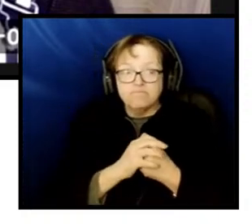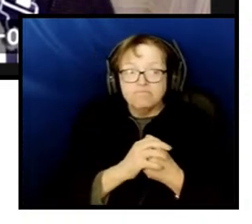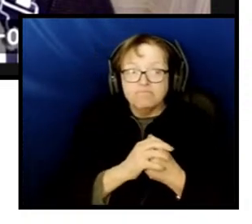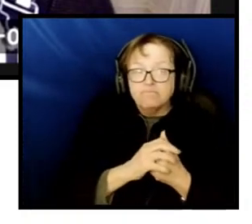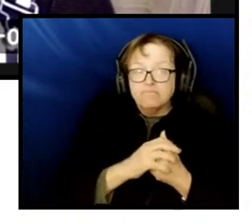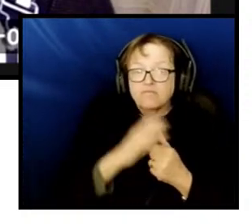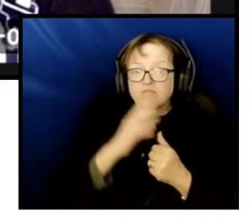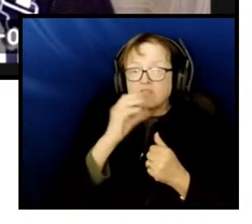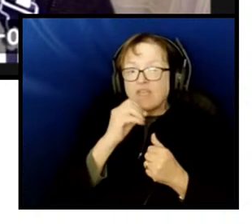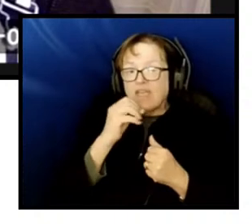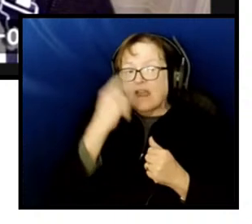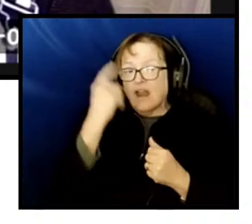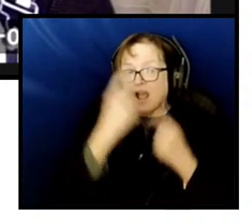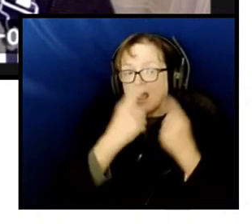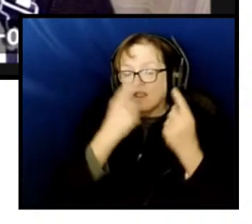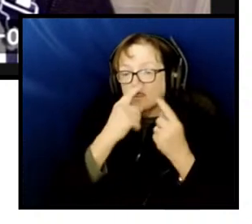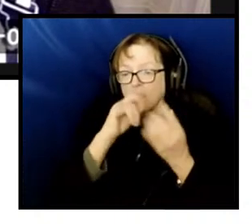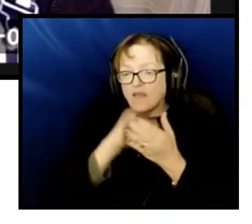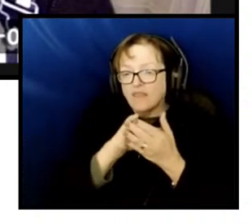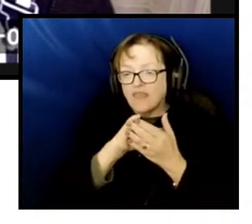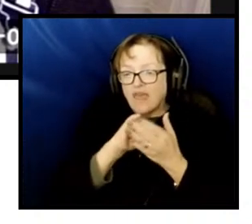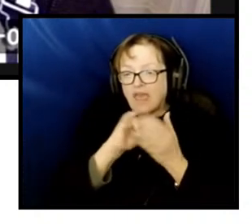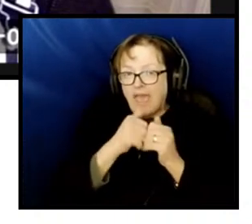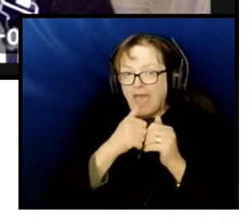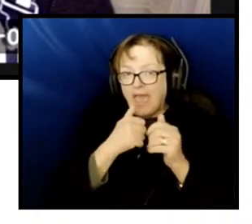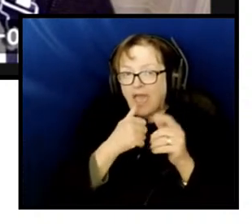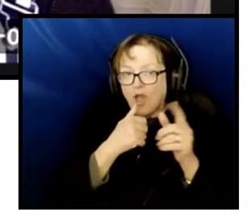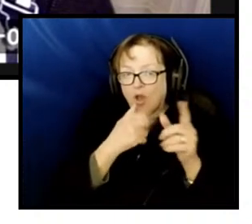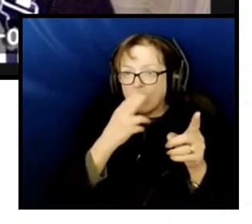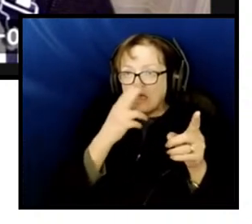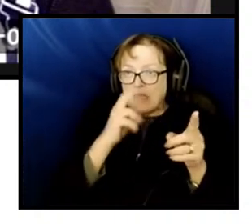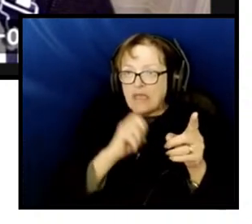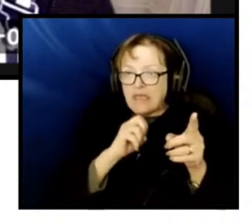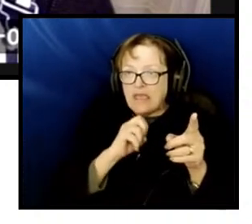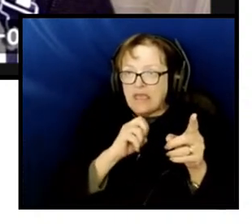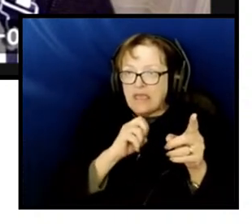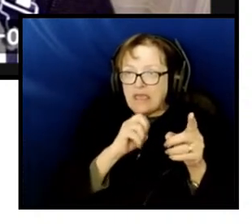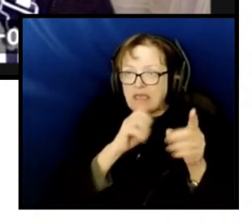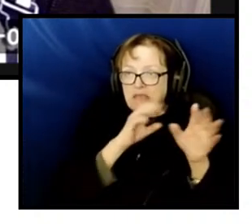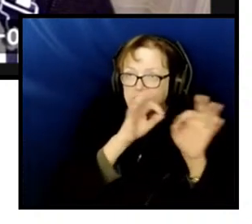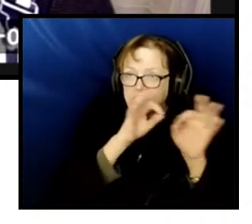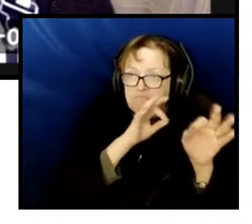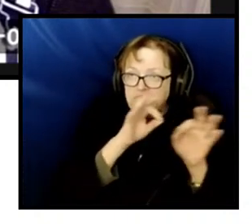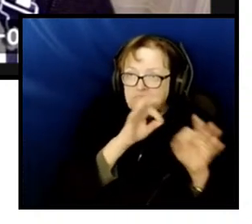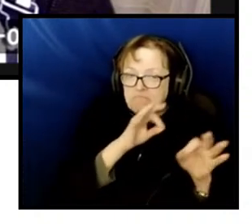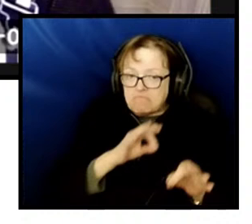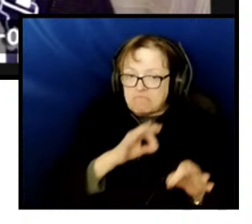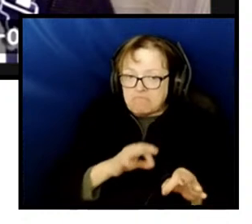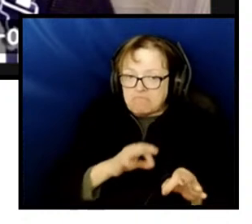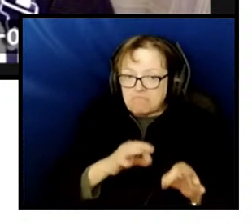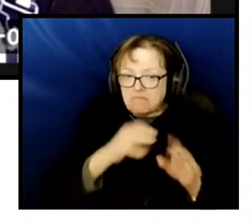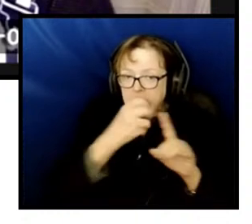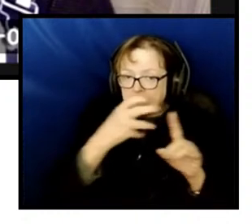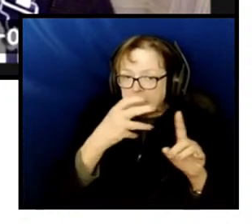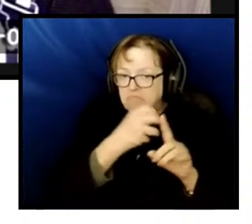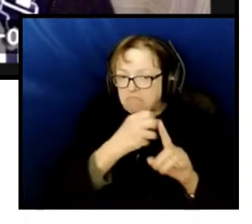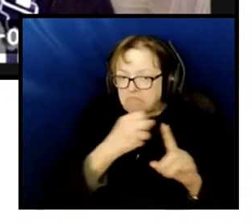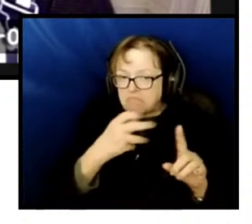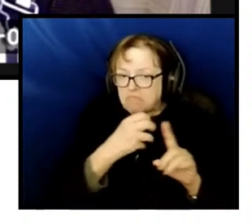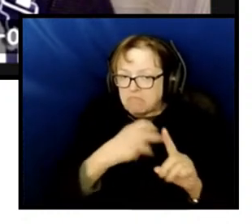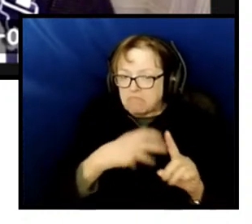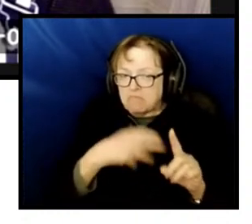And I thought that the way that he kind of broke down all of the systems was very